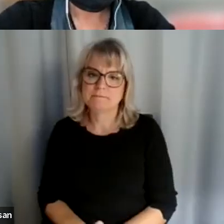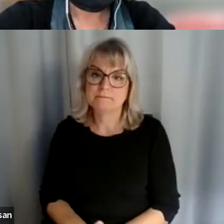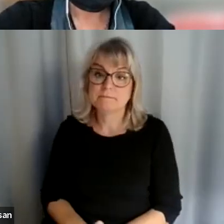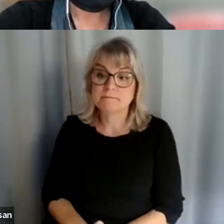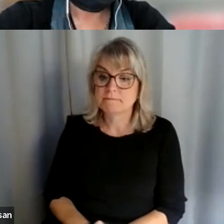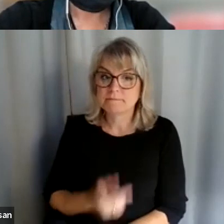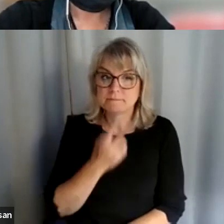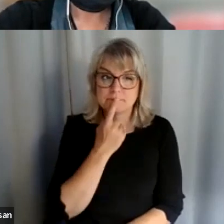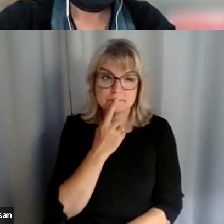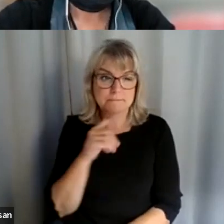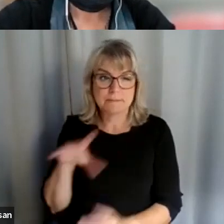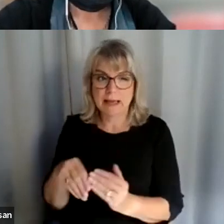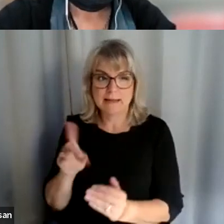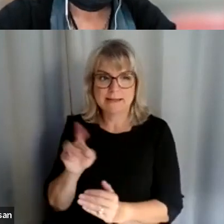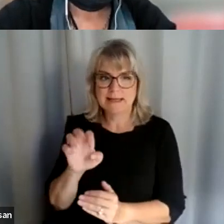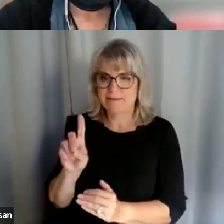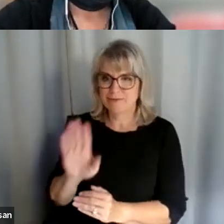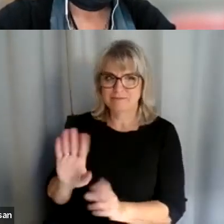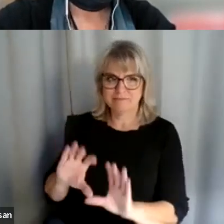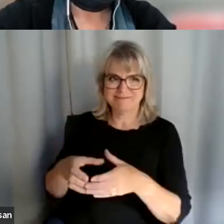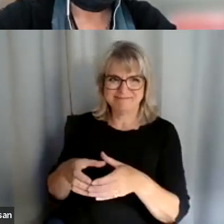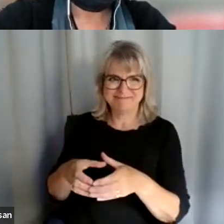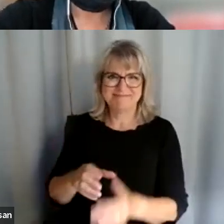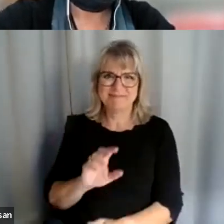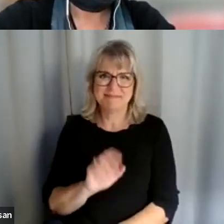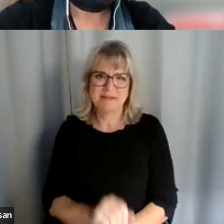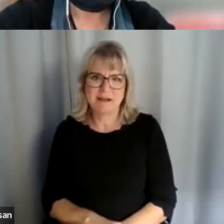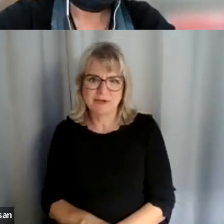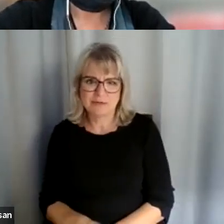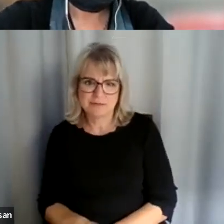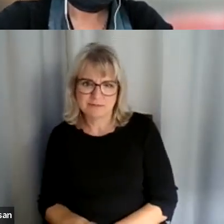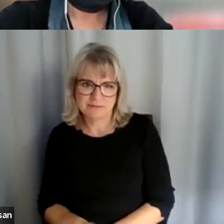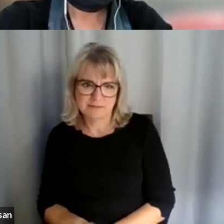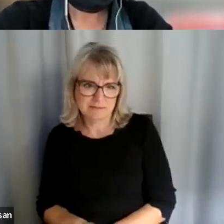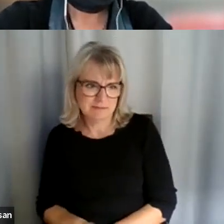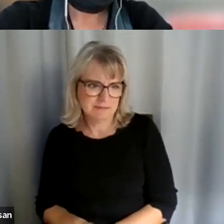So we'll add David to that group. Nigel, how about you?